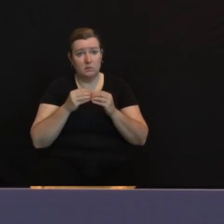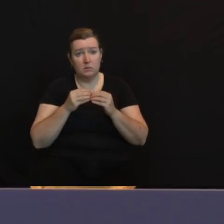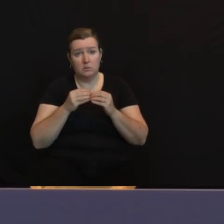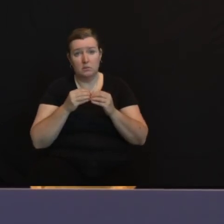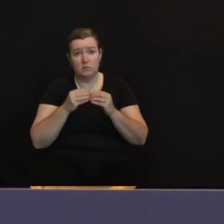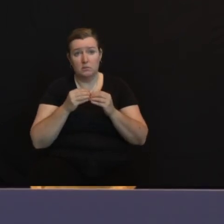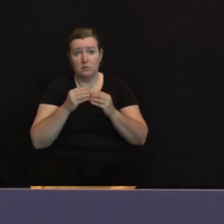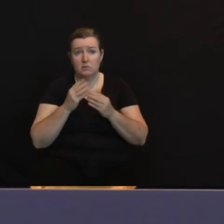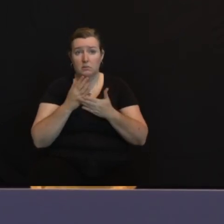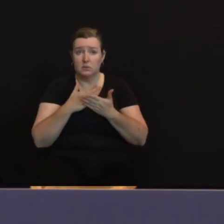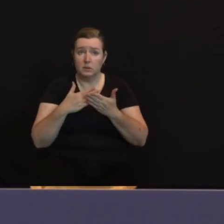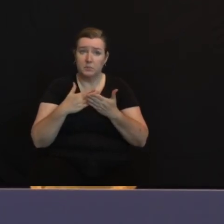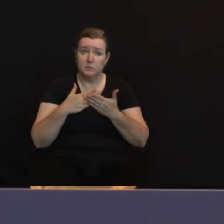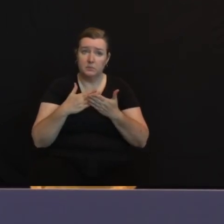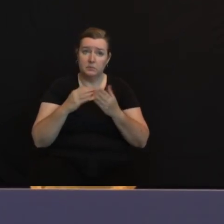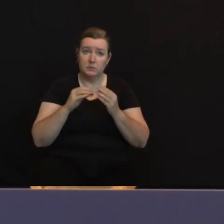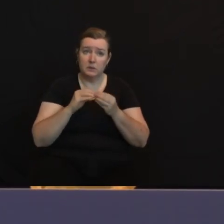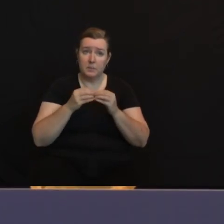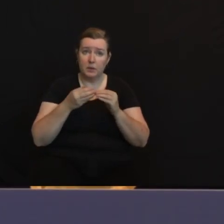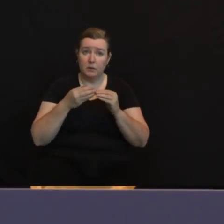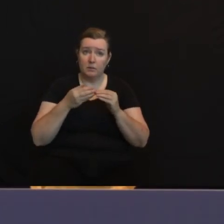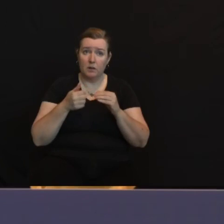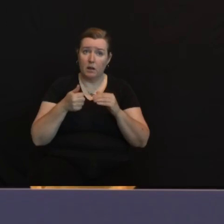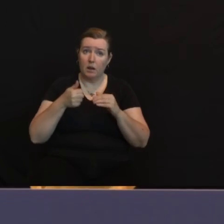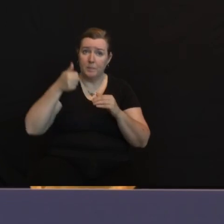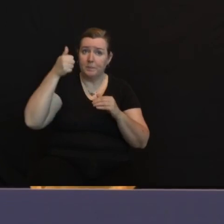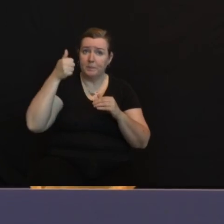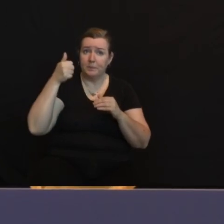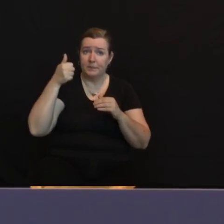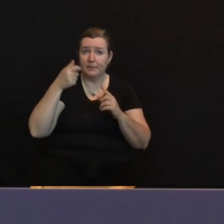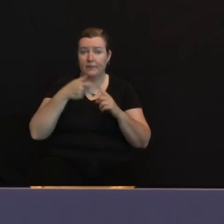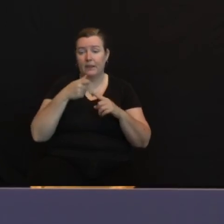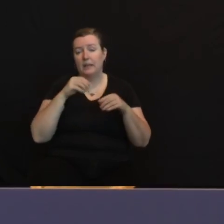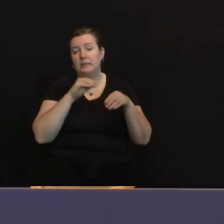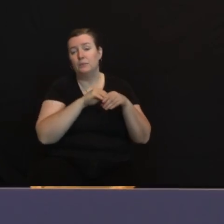regulate and/or properly enforce.